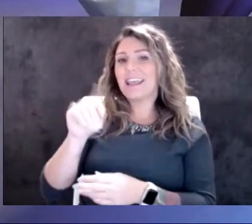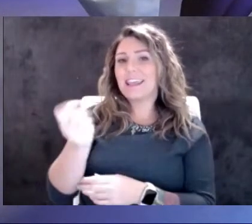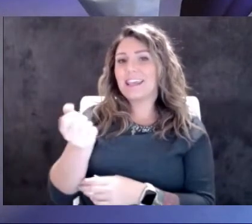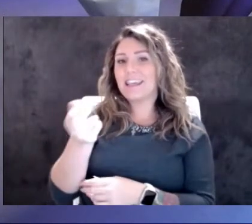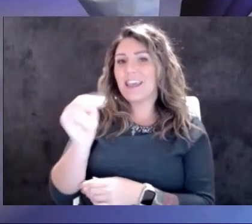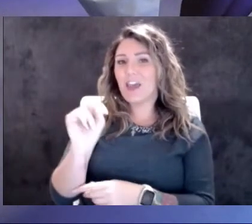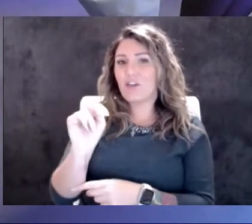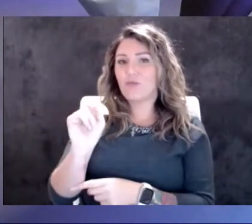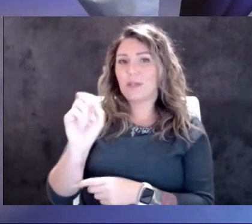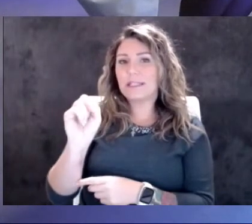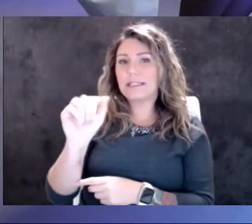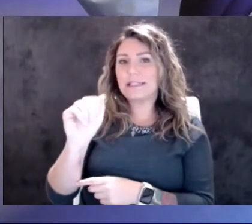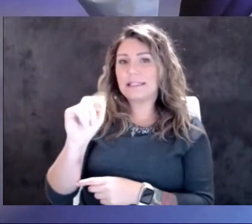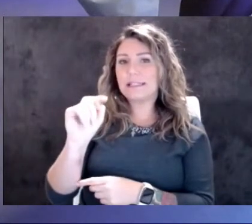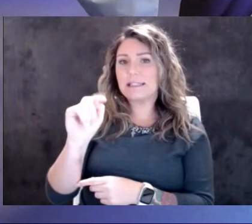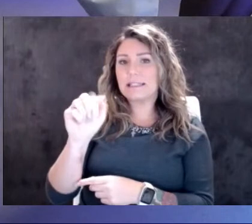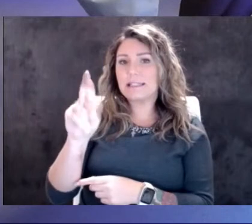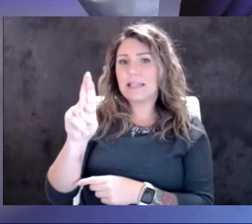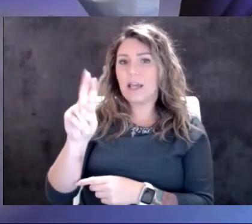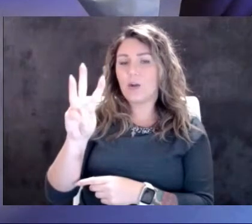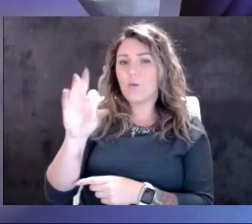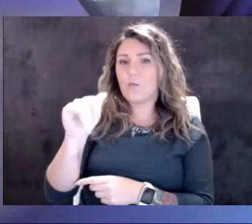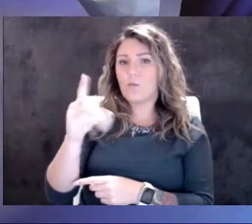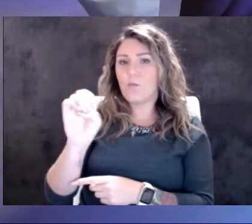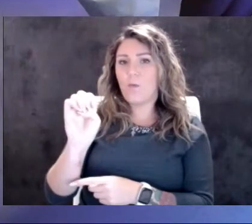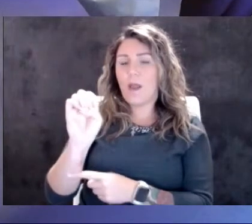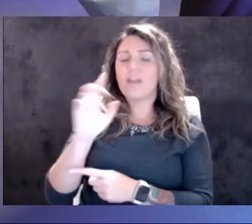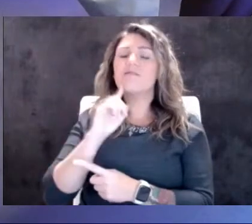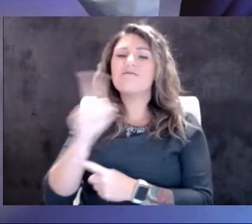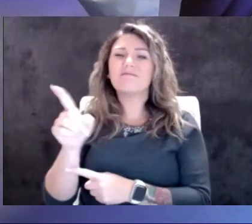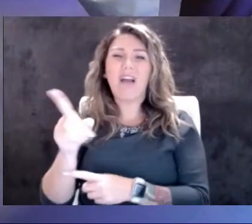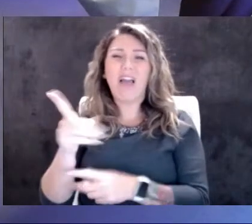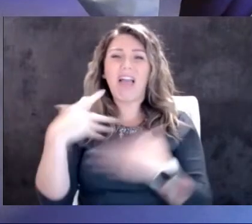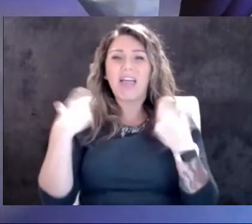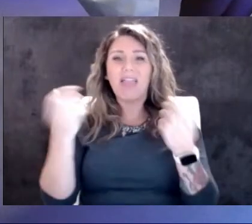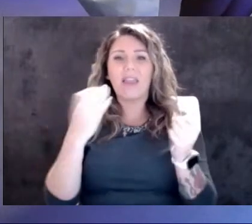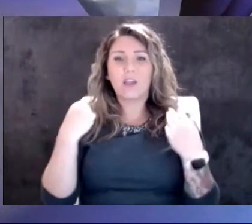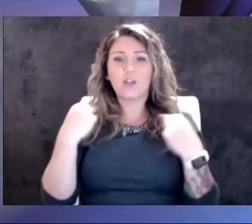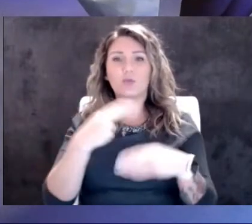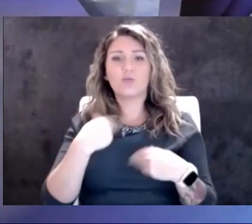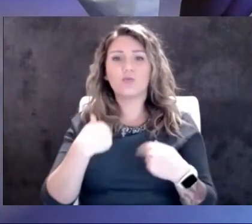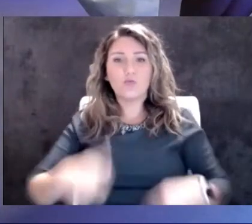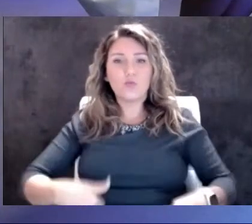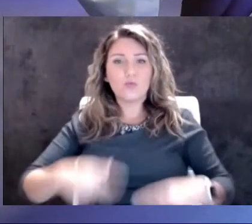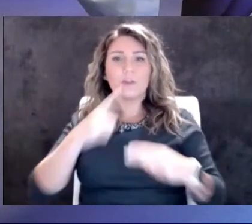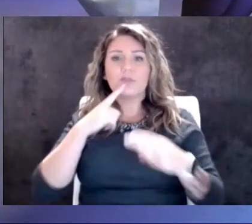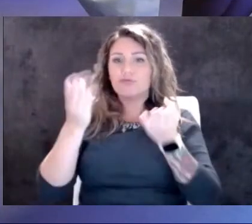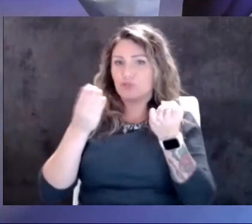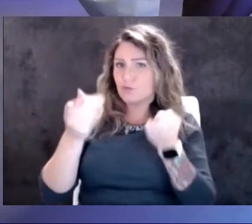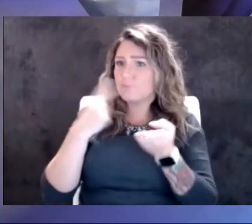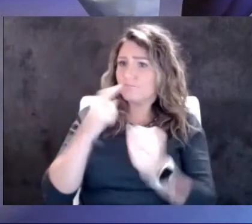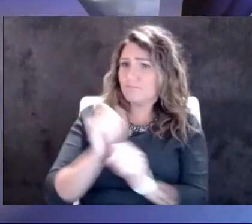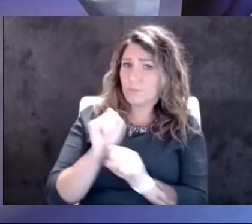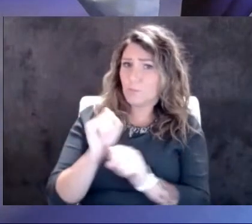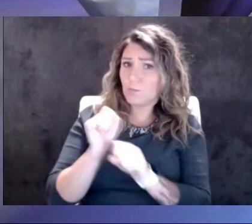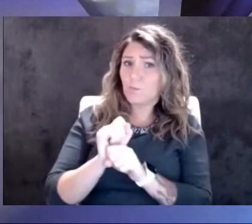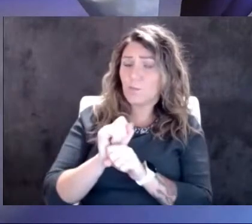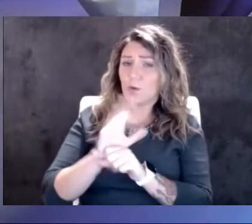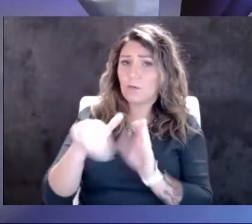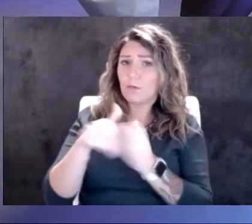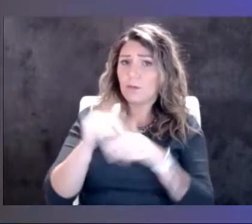for Health and Human Services here in Region 7. So you guys have been having to do a little work too on this whole question of those from 5 to